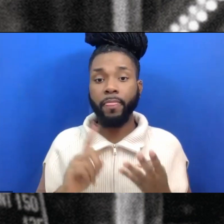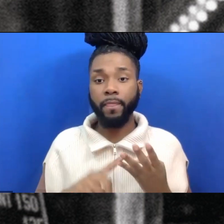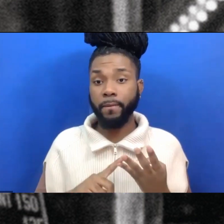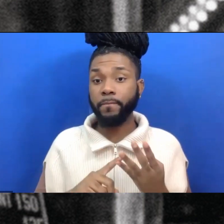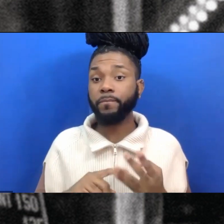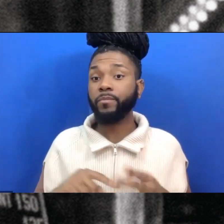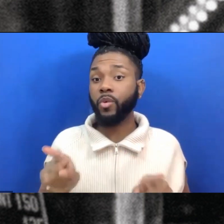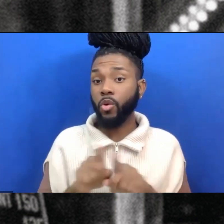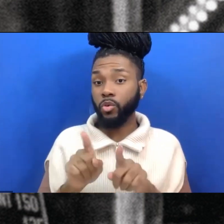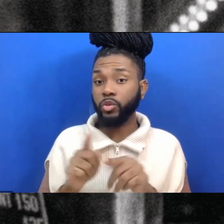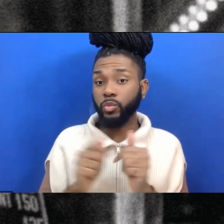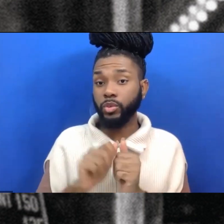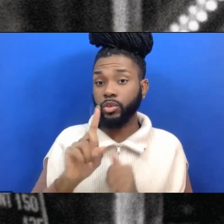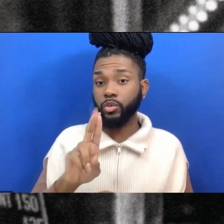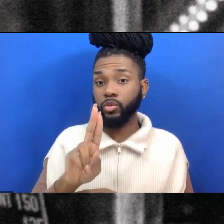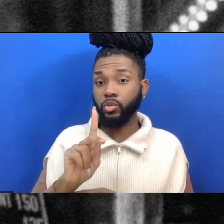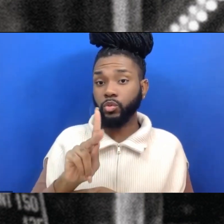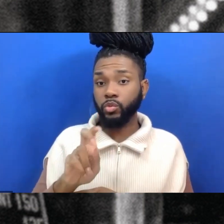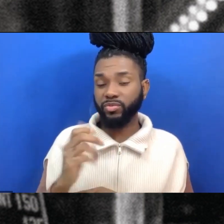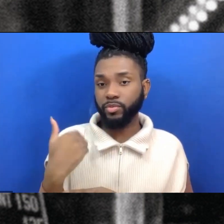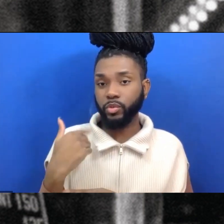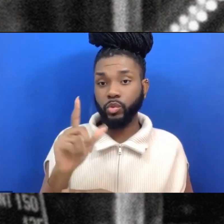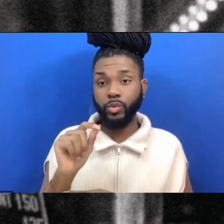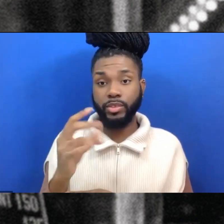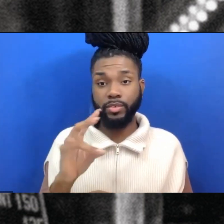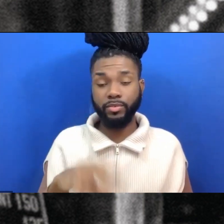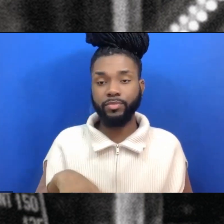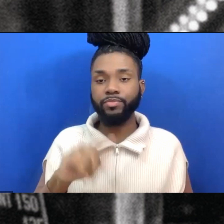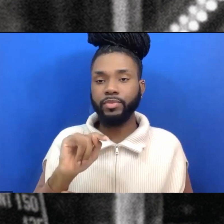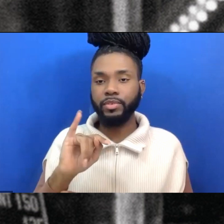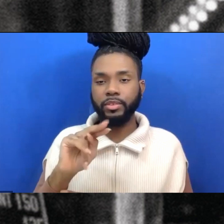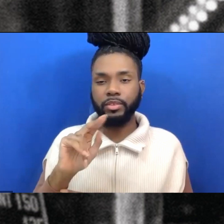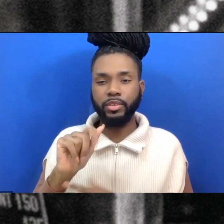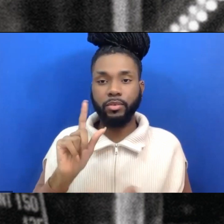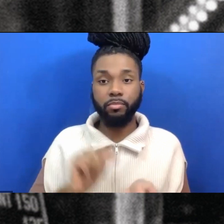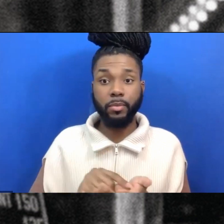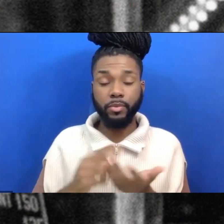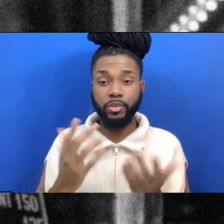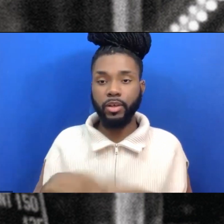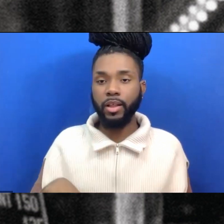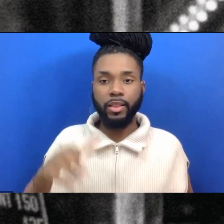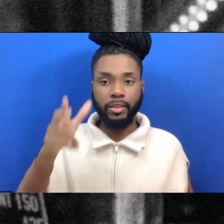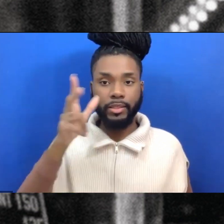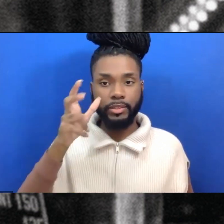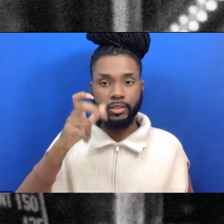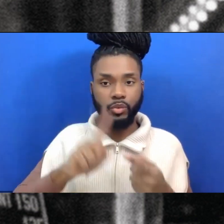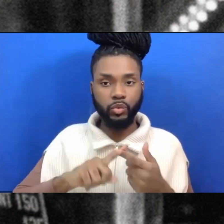Also with Duke in 2017, Tina published Listening to Images.